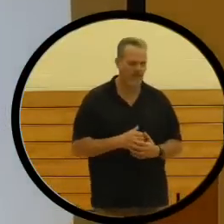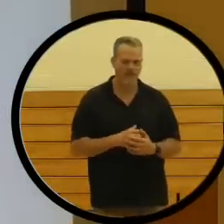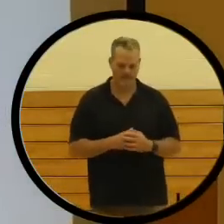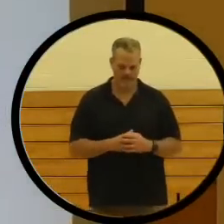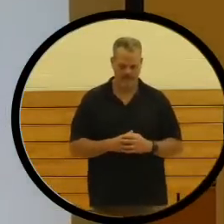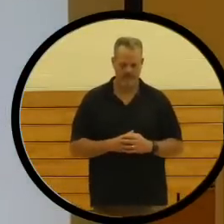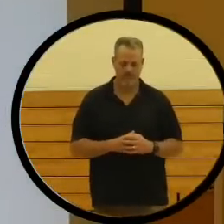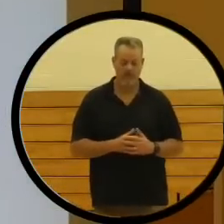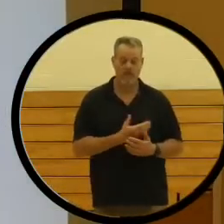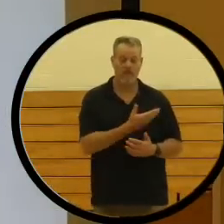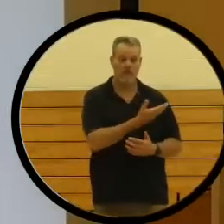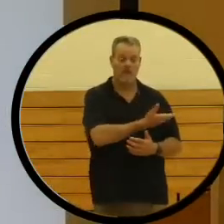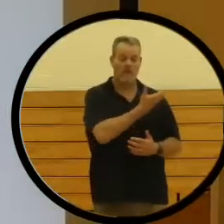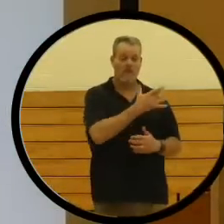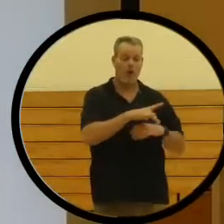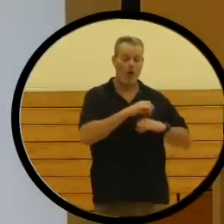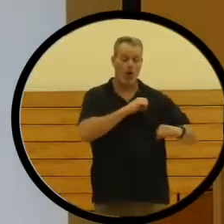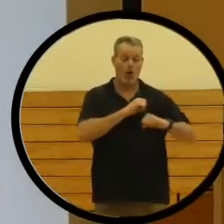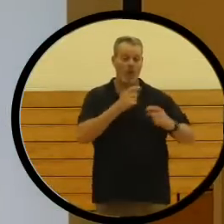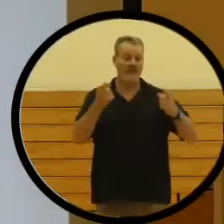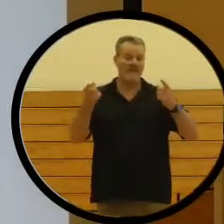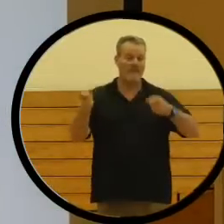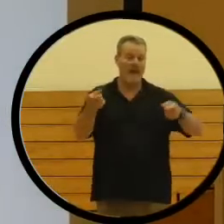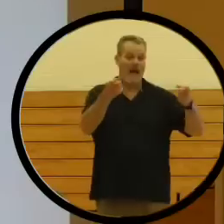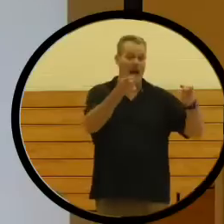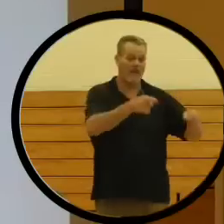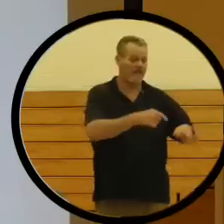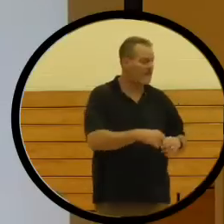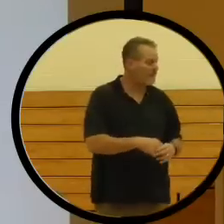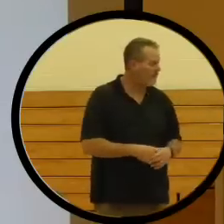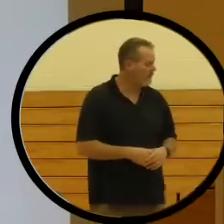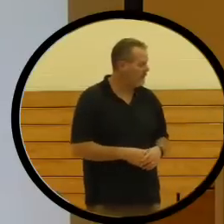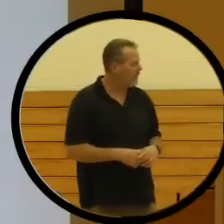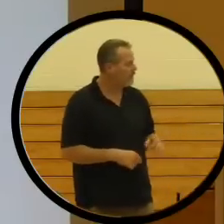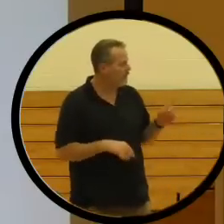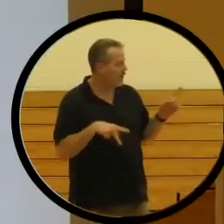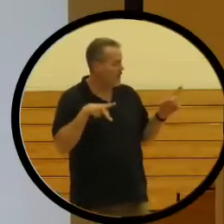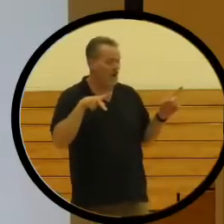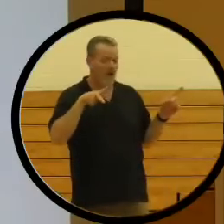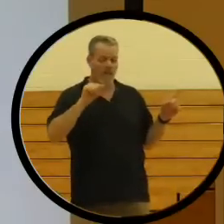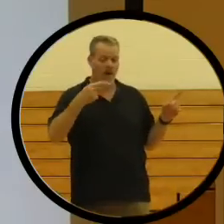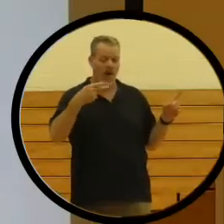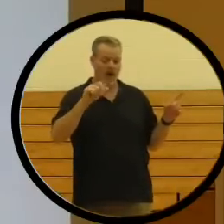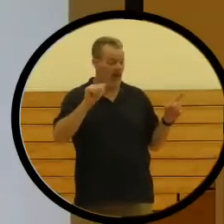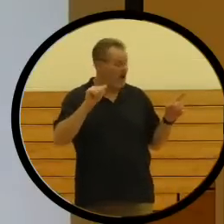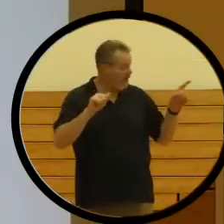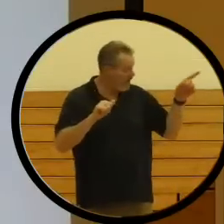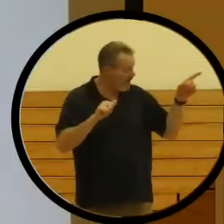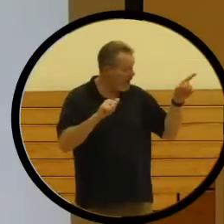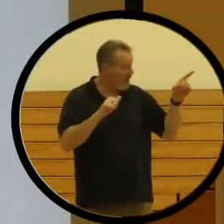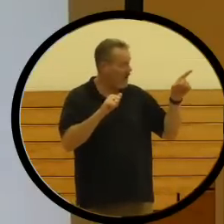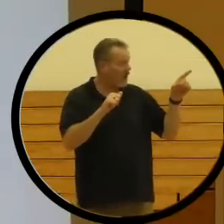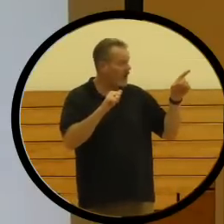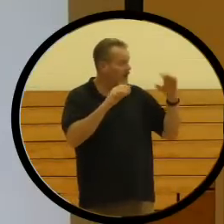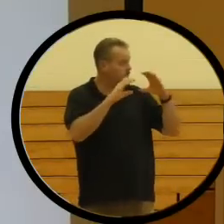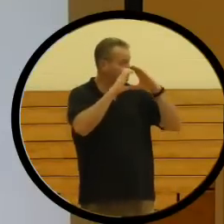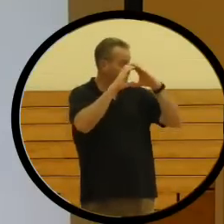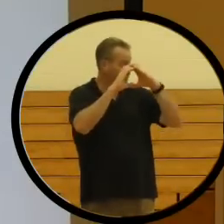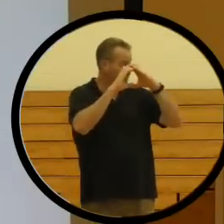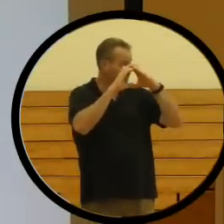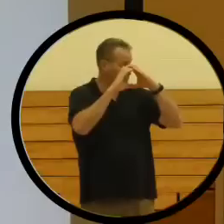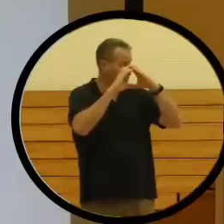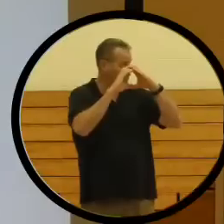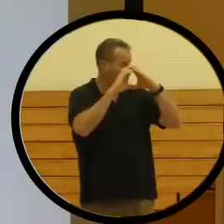there. Pahala is right up in here. And this is the area beneath which the earthquake